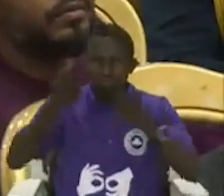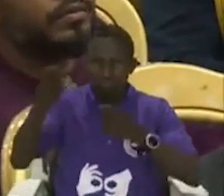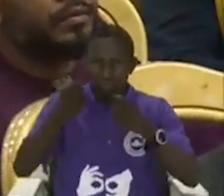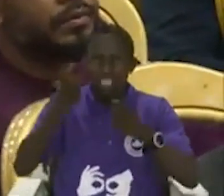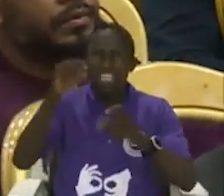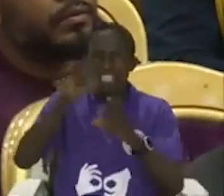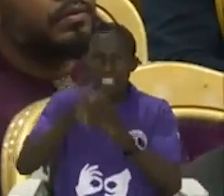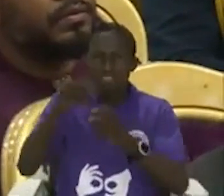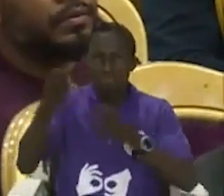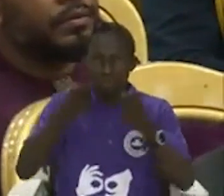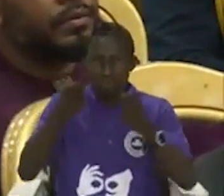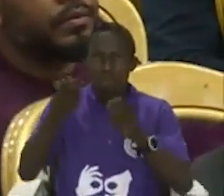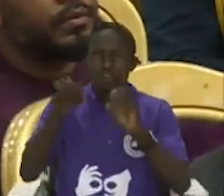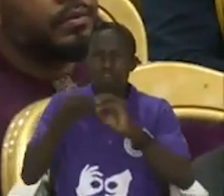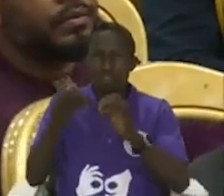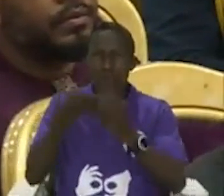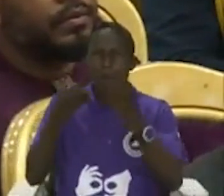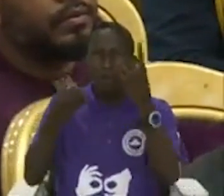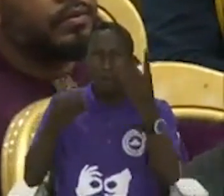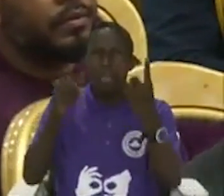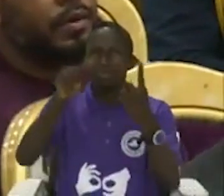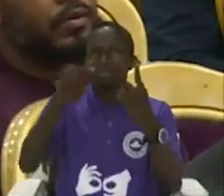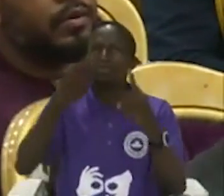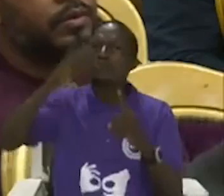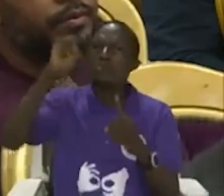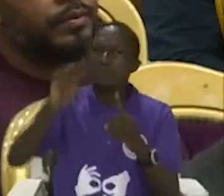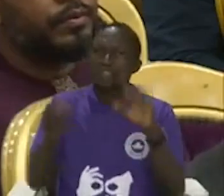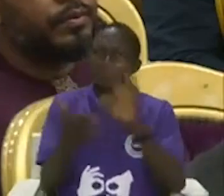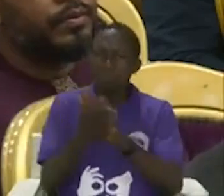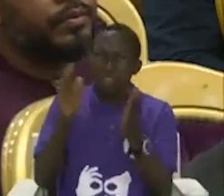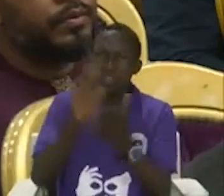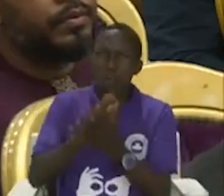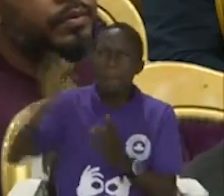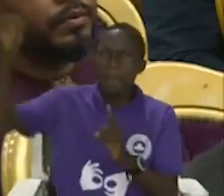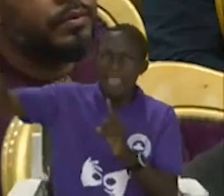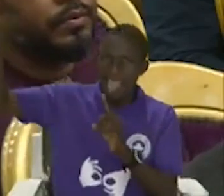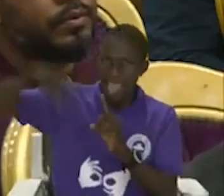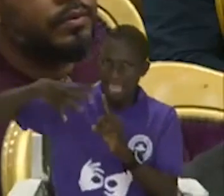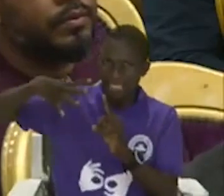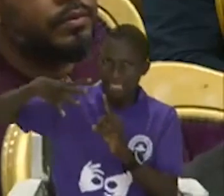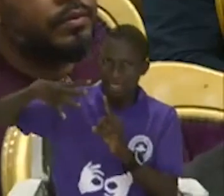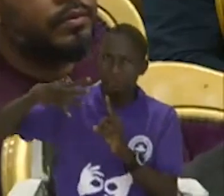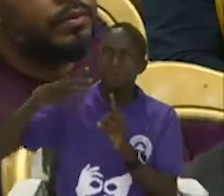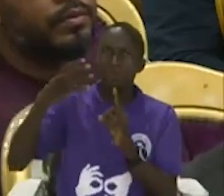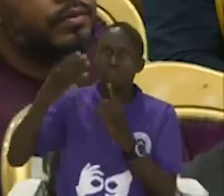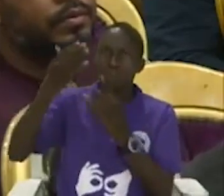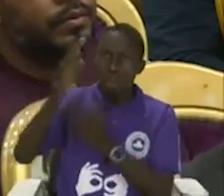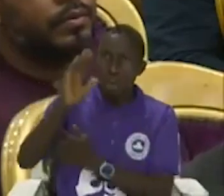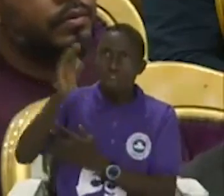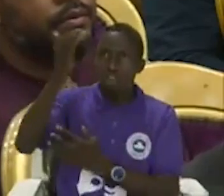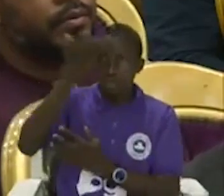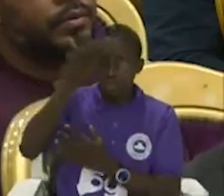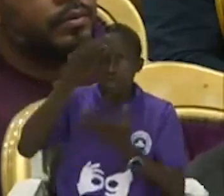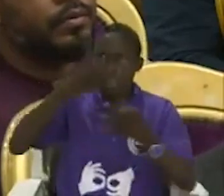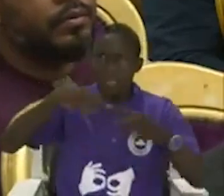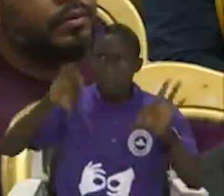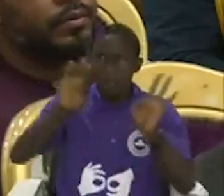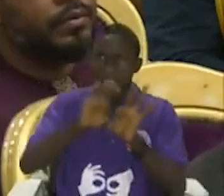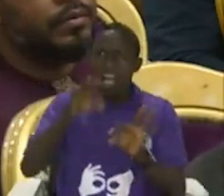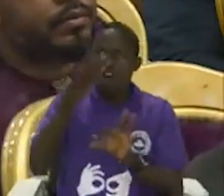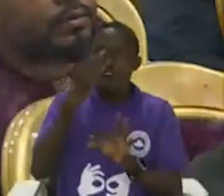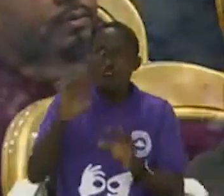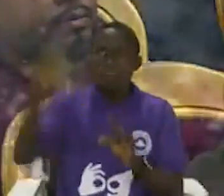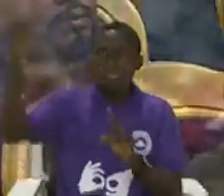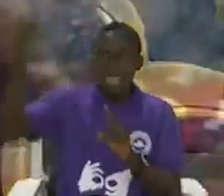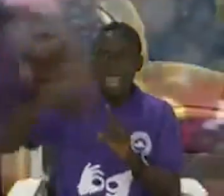Number one, you must become light. God knew the importance of light. In Genesis chapter 1